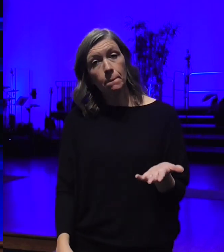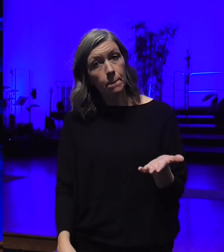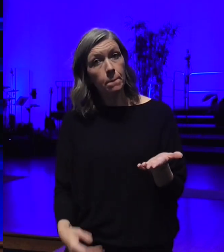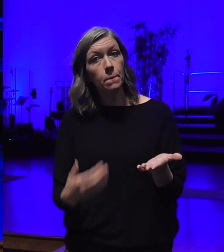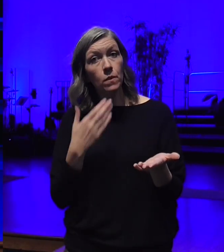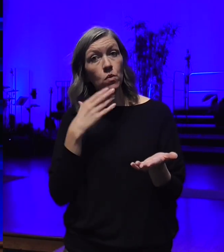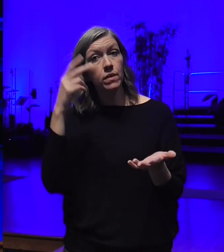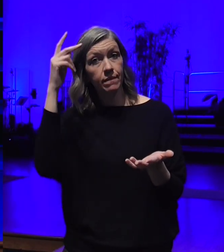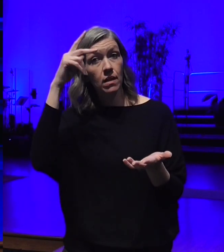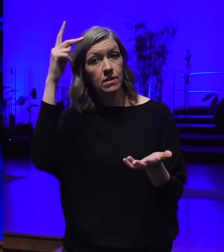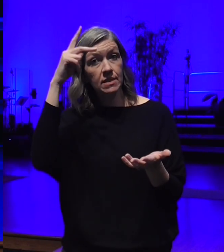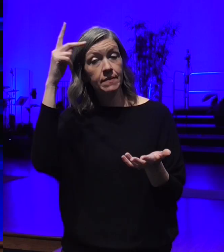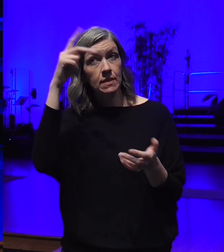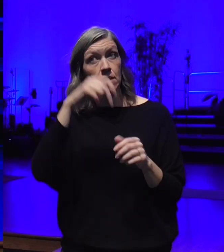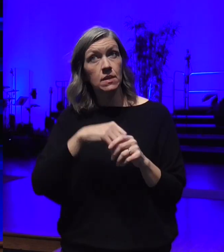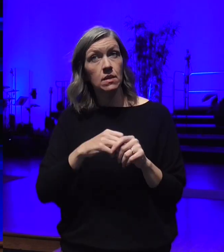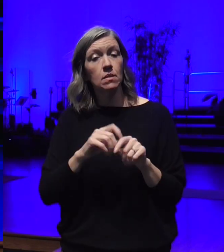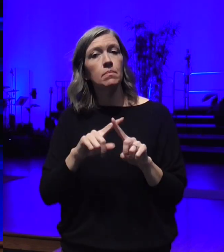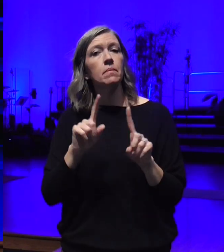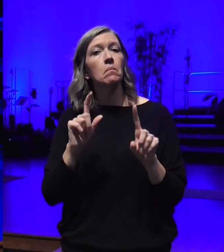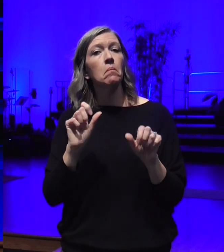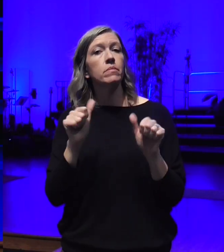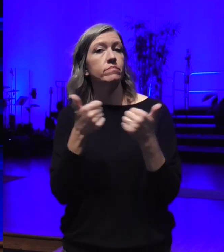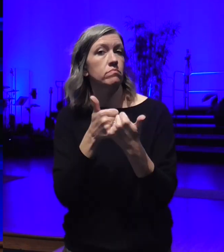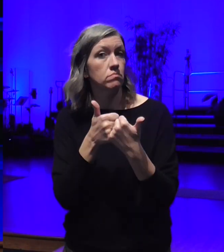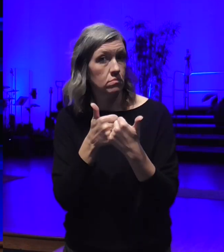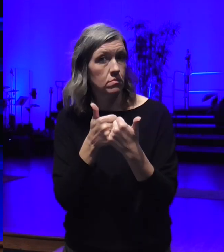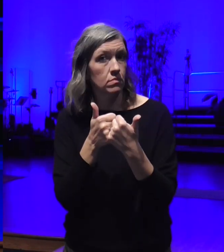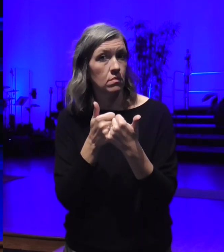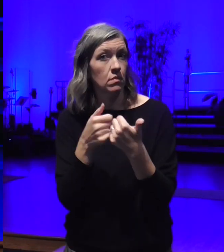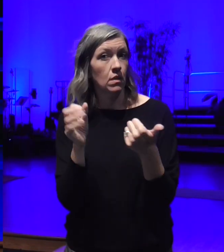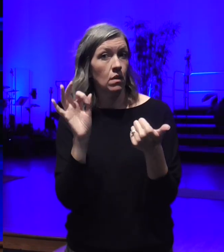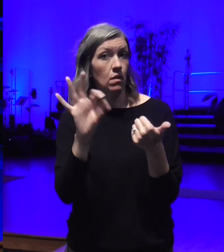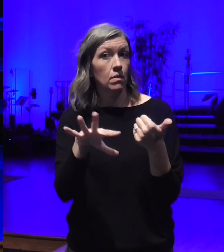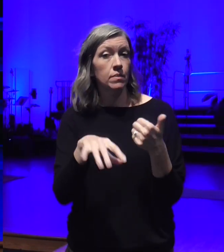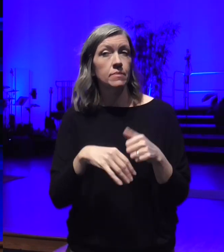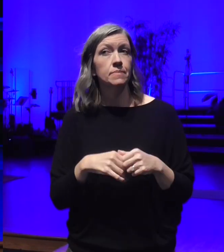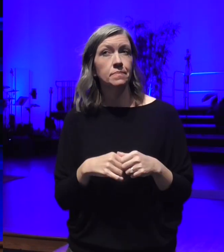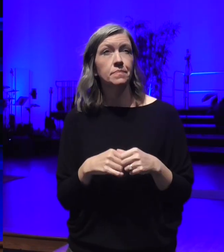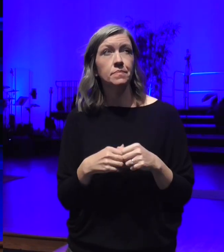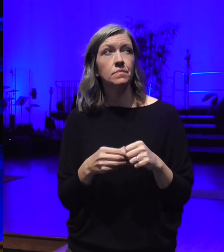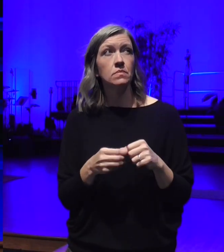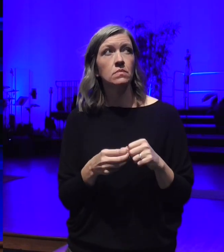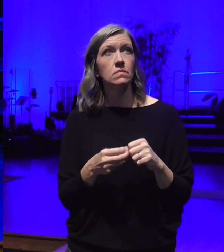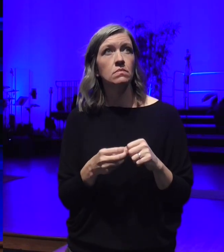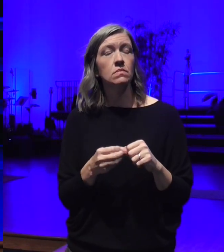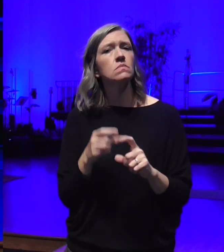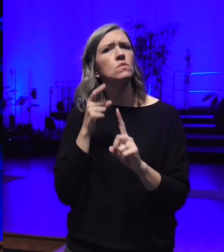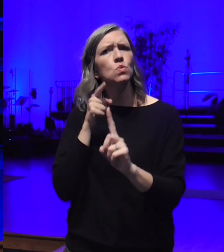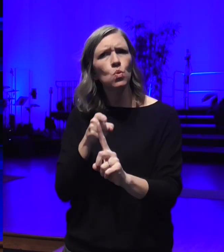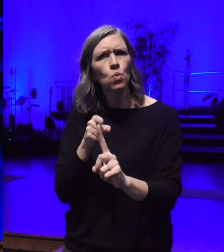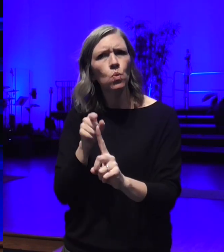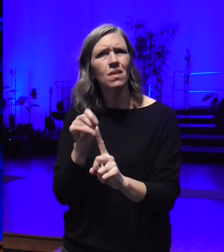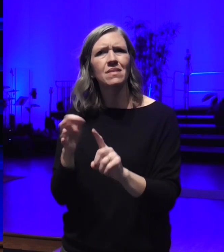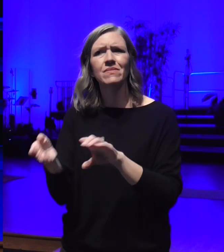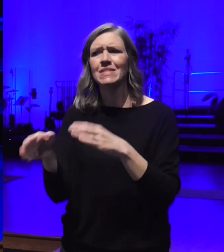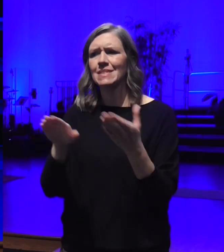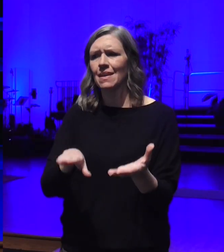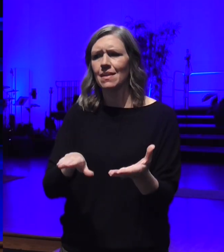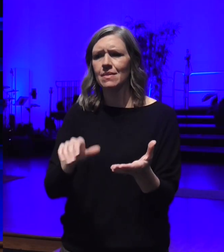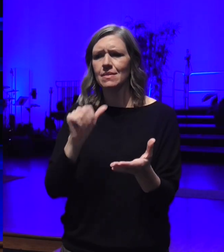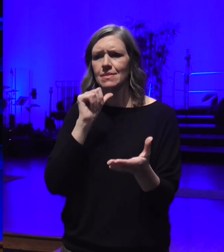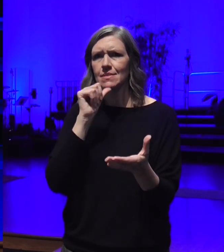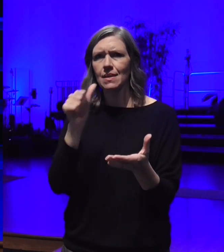Good philosophy, but I challenge it. I challenge it. The goal of death is not to keep it at